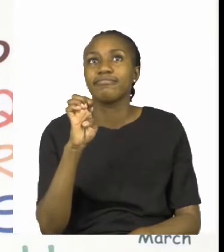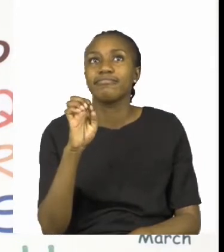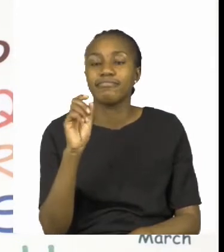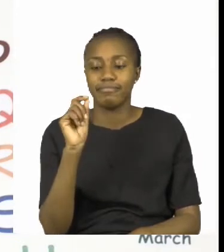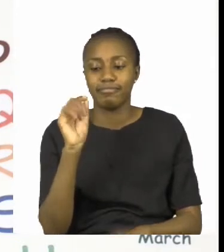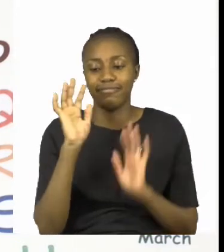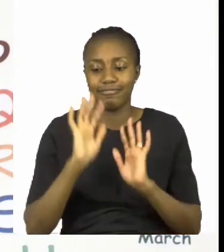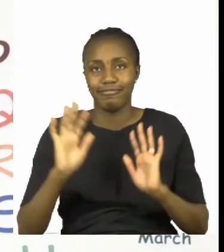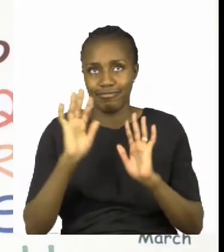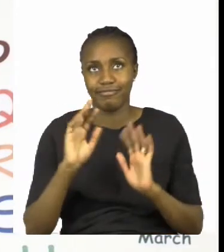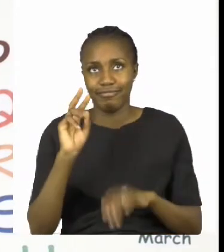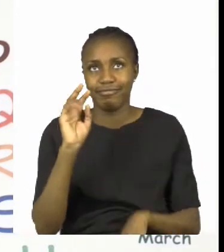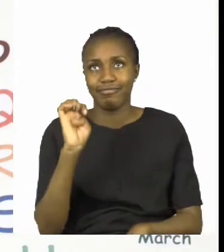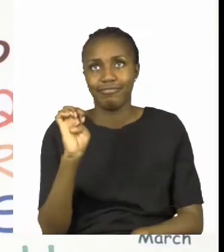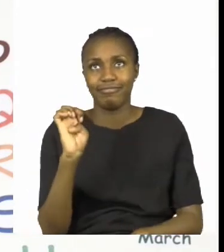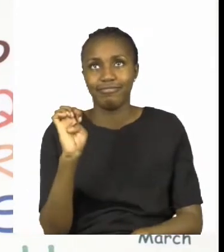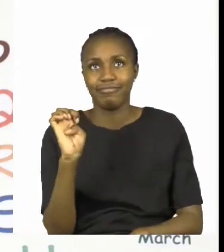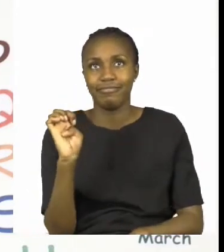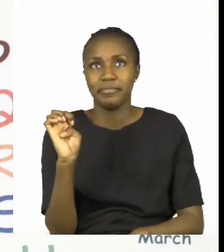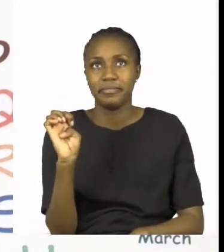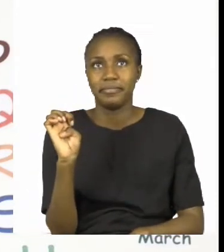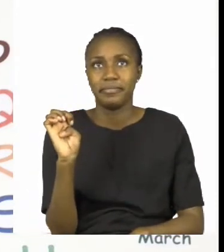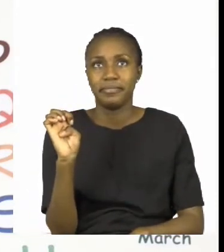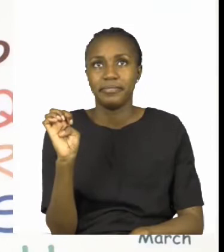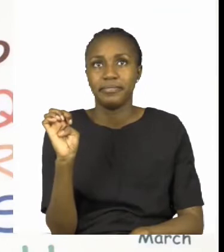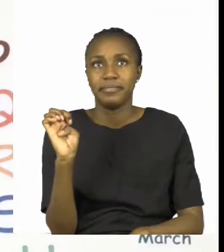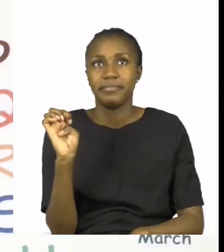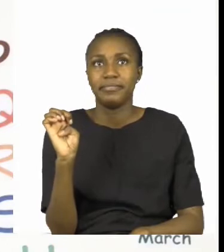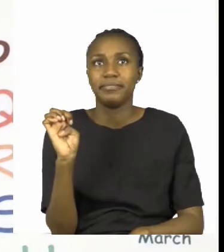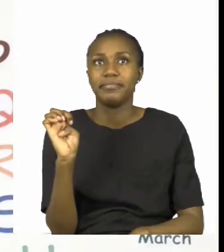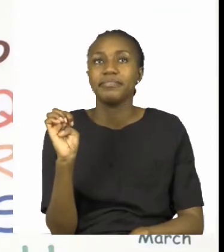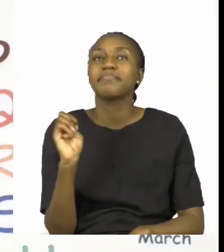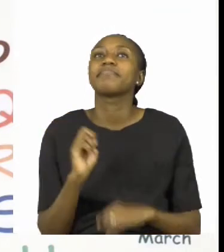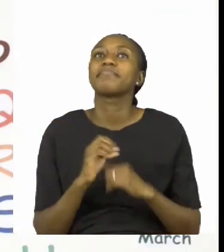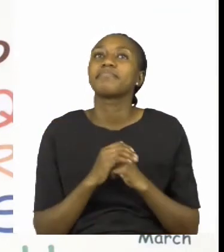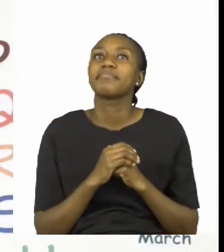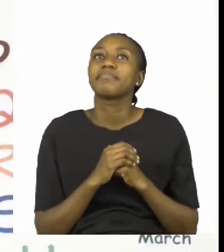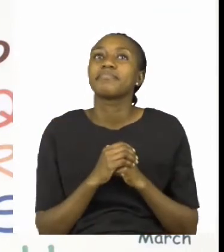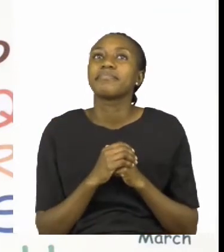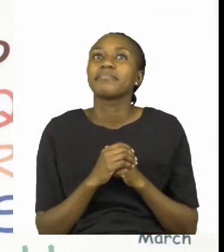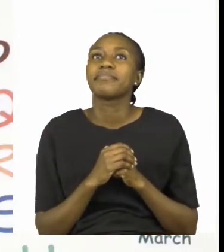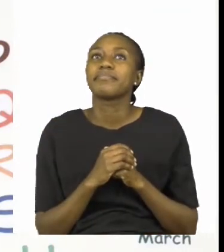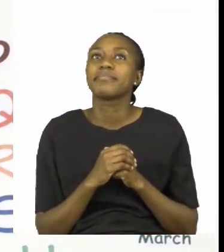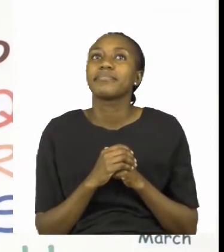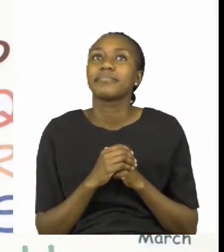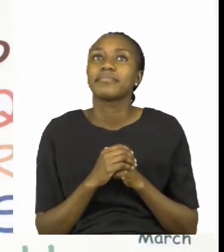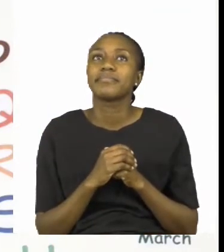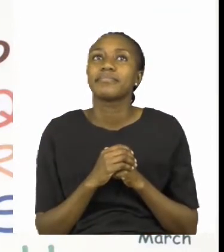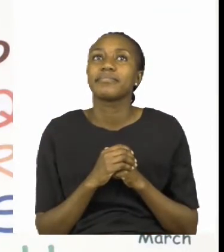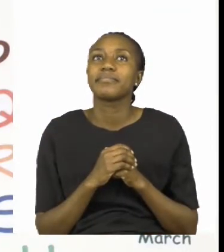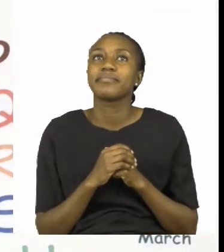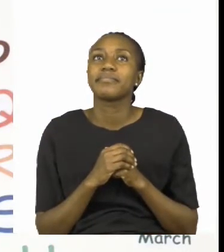And it's right here. Well done. So go ahead and color that one as well. Remember to color inside the